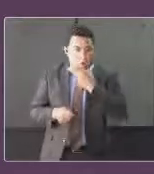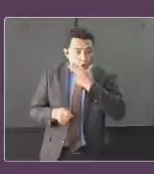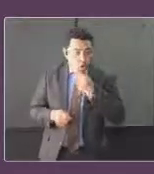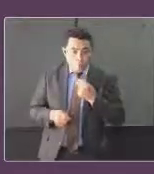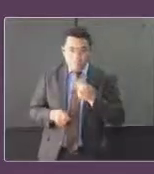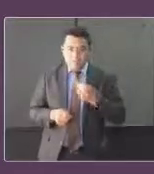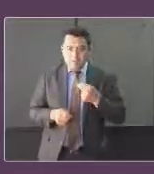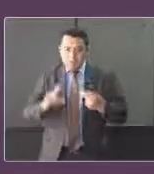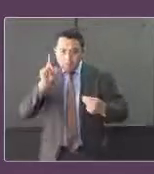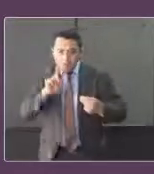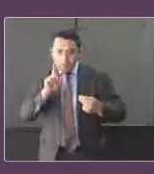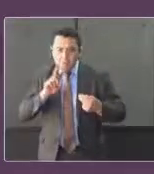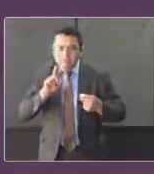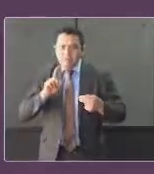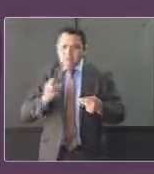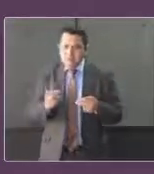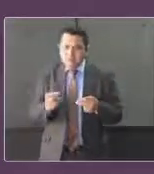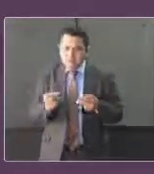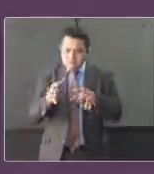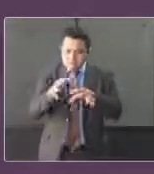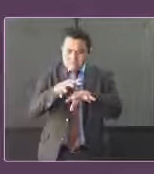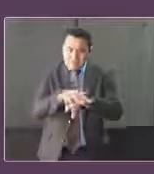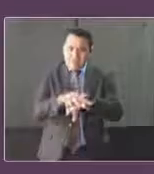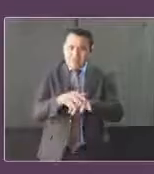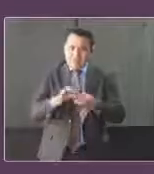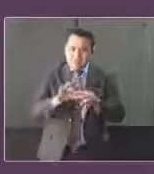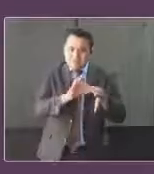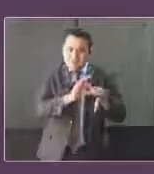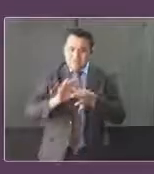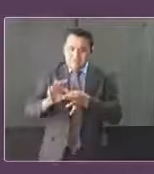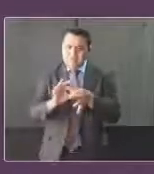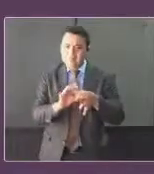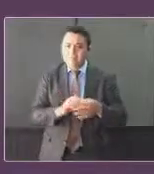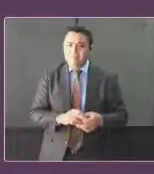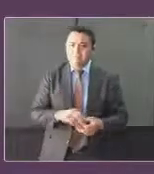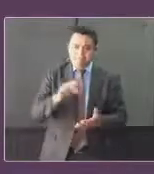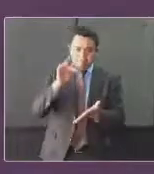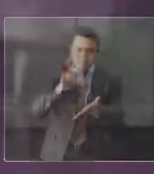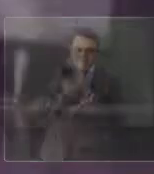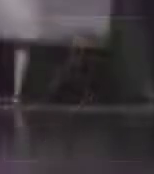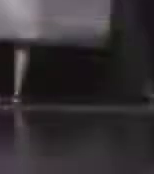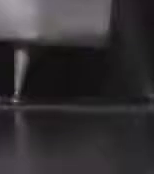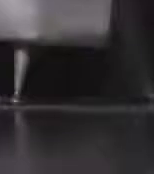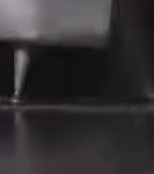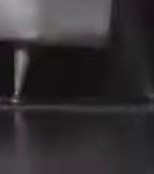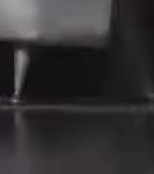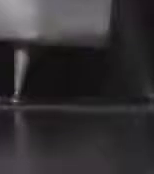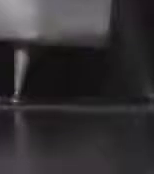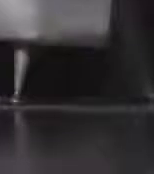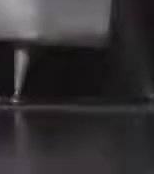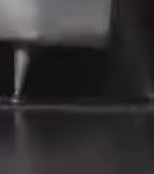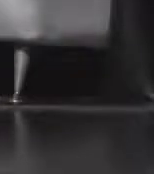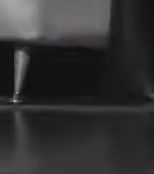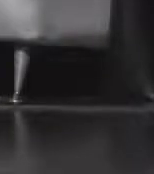don't do it together with men, because men are part of this challenge. Thank you very